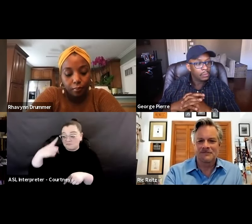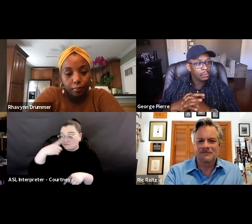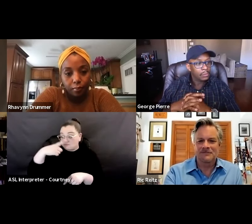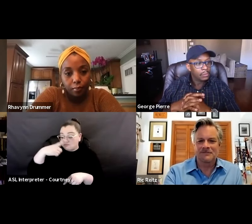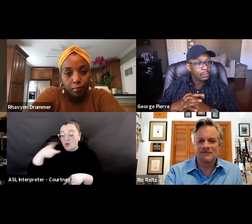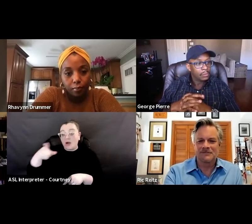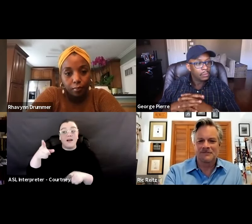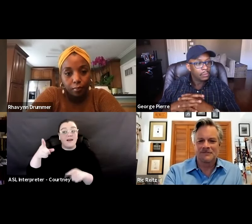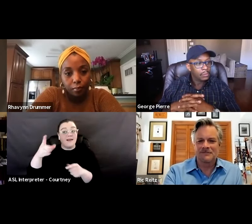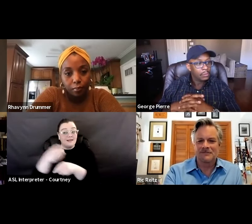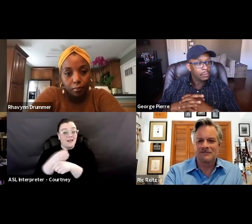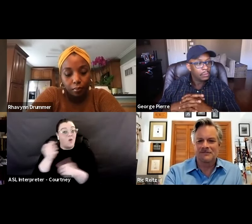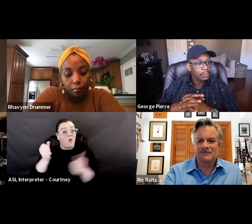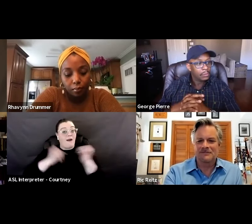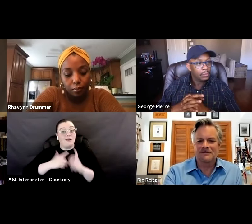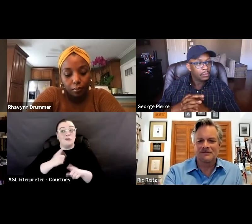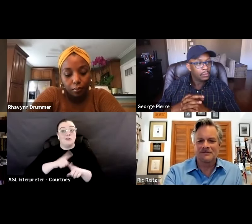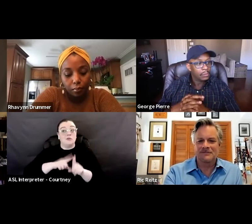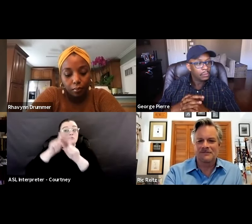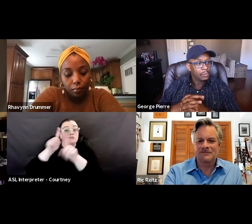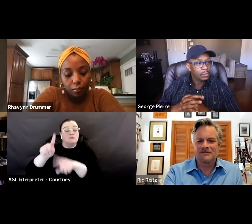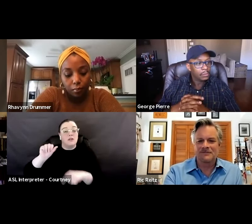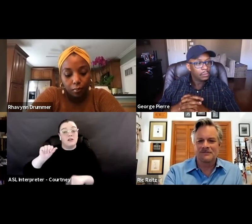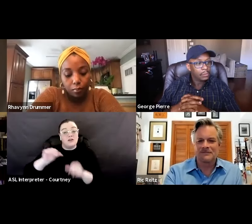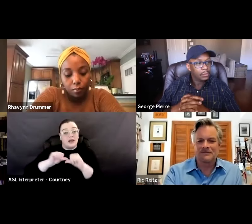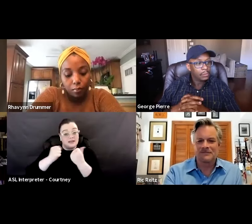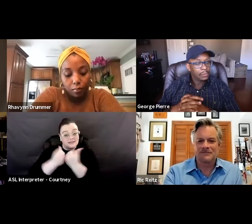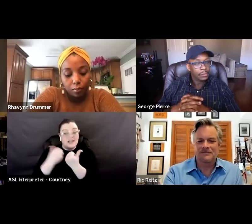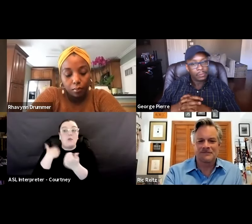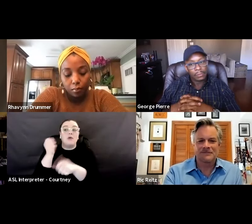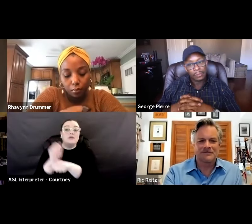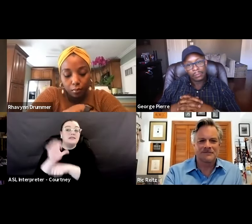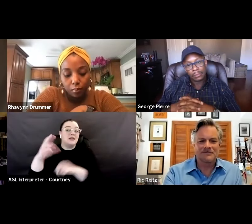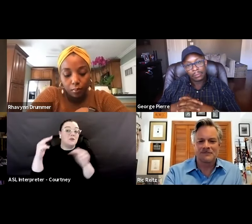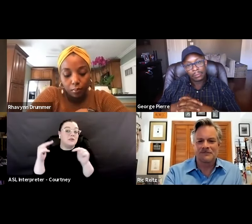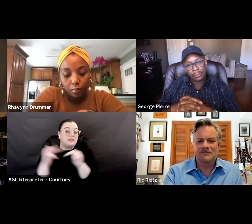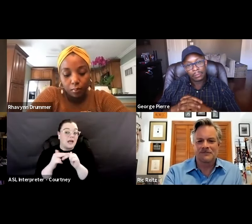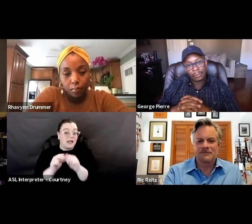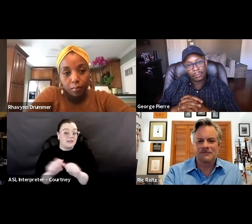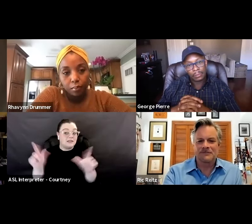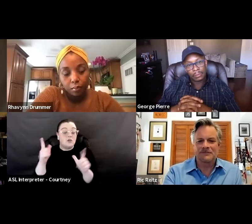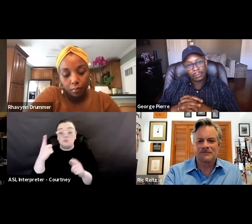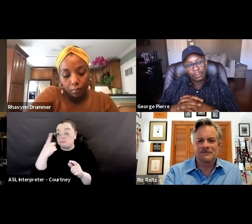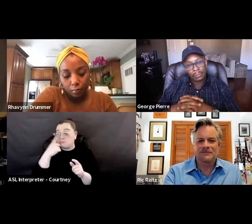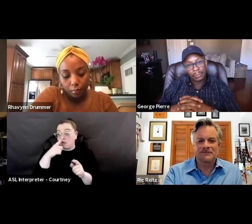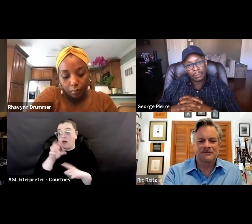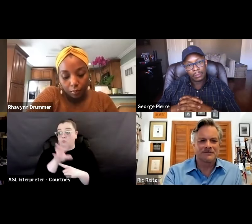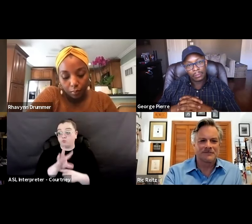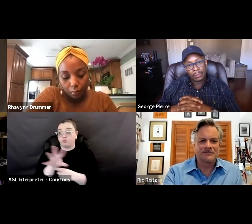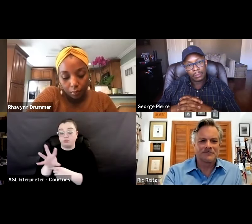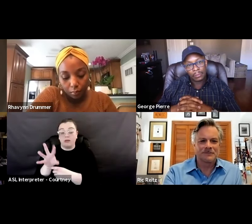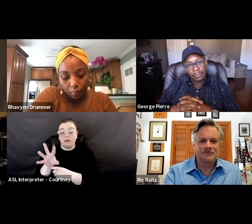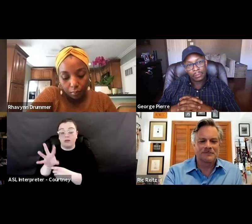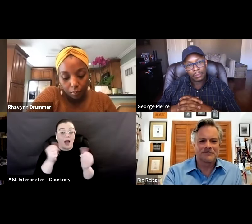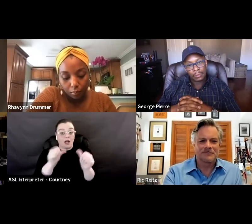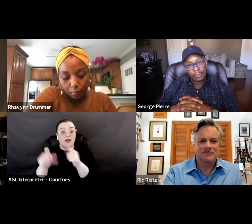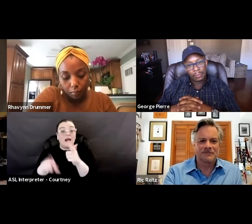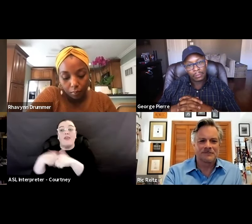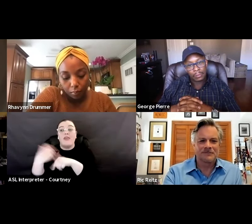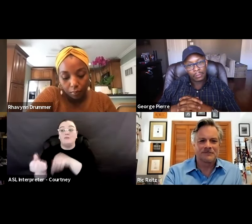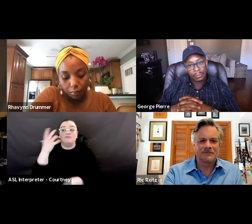the agency? We'll send you over the sides. And if you guys could do it in your agency, and then just ship